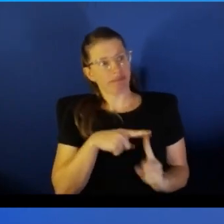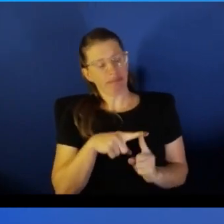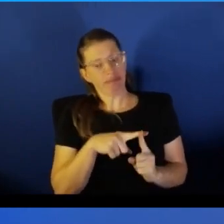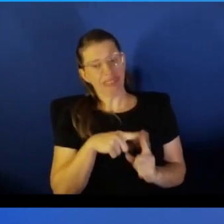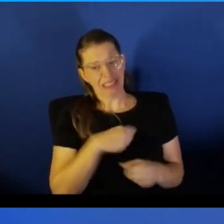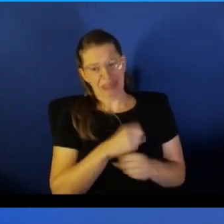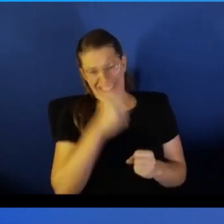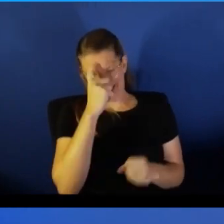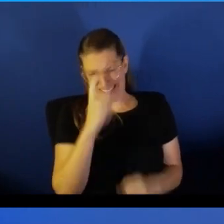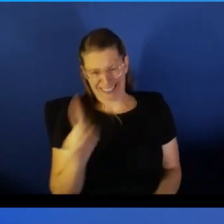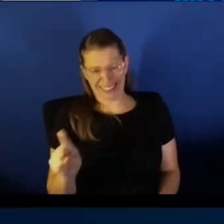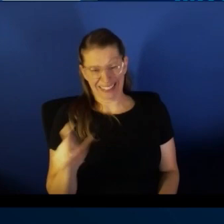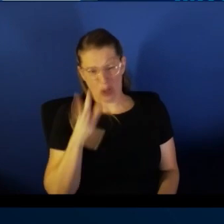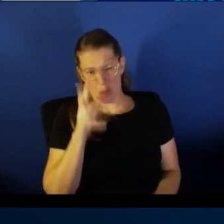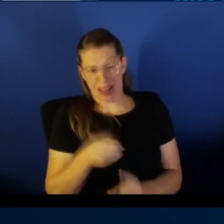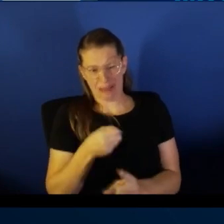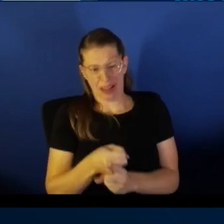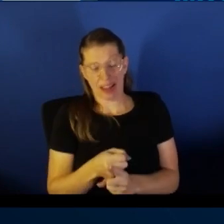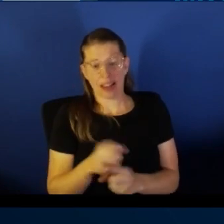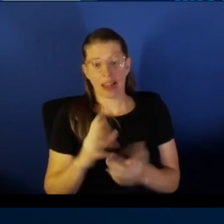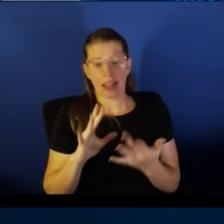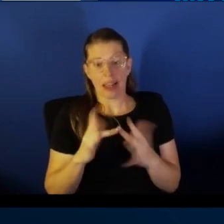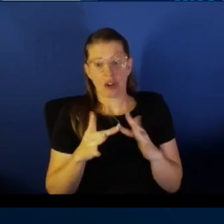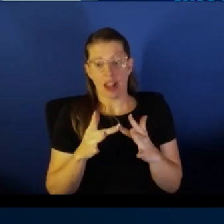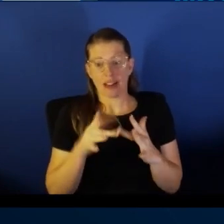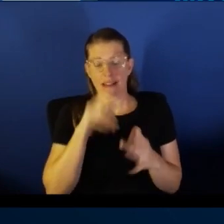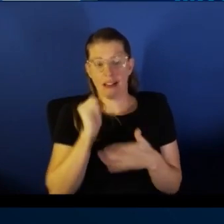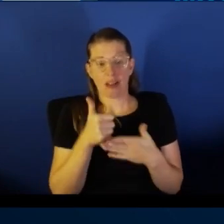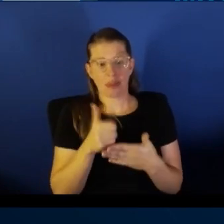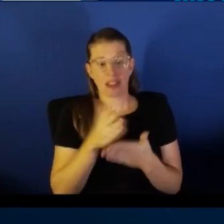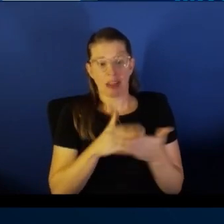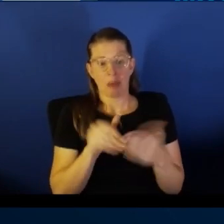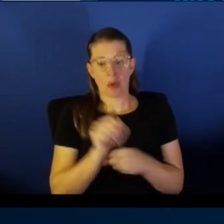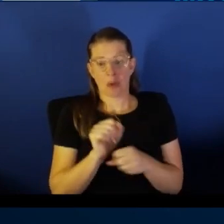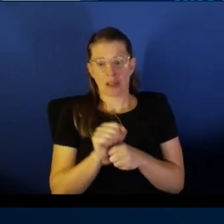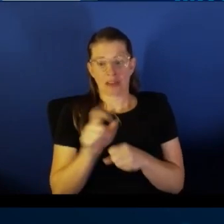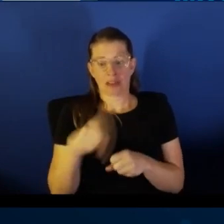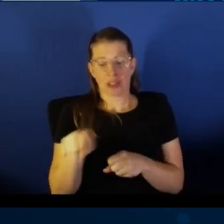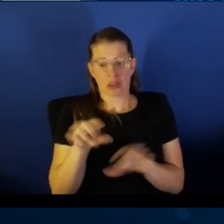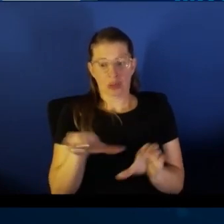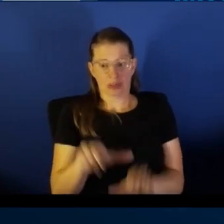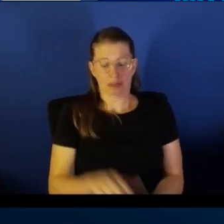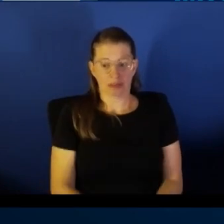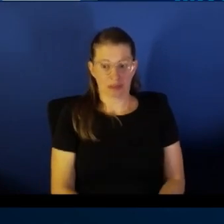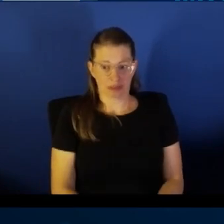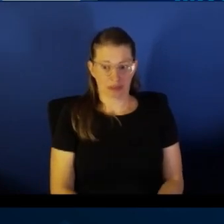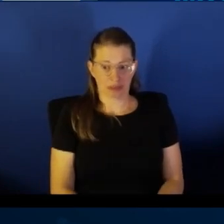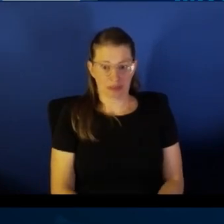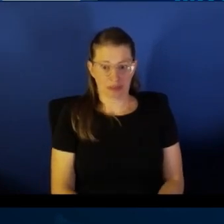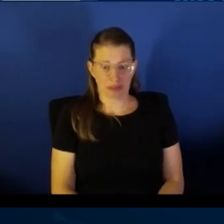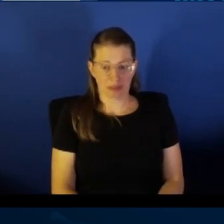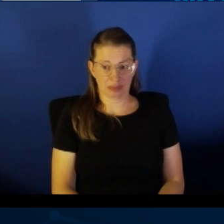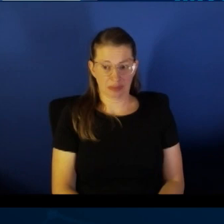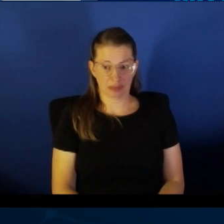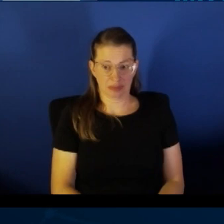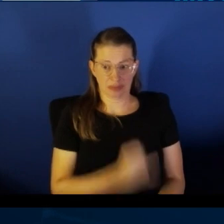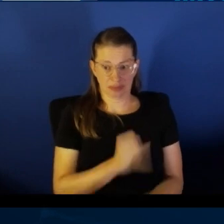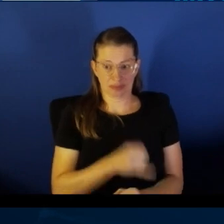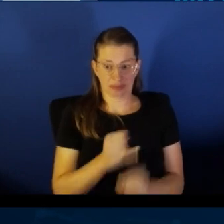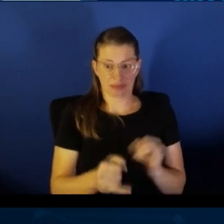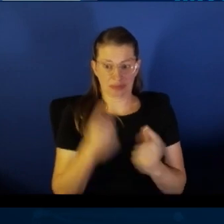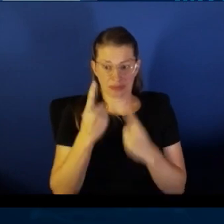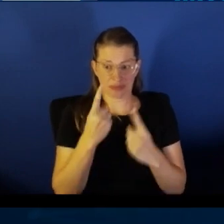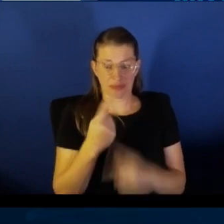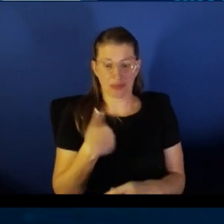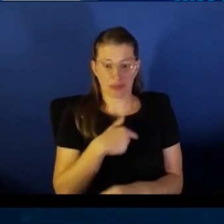that's going to impact? The internet probably has not helped some of the work you do. Exactly. Some of the things you're trying to get out there. Okay, so I want to get to final thoughts. And my final thought is we need to